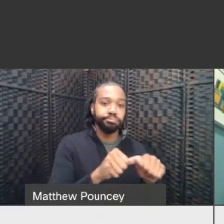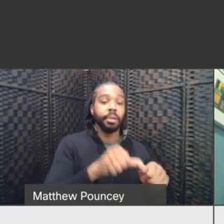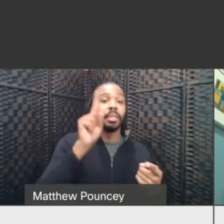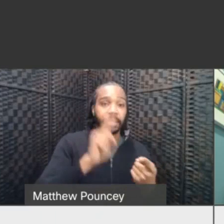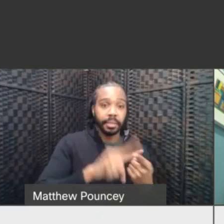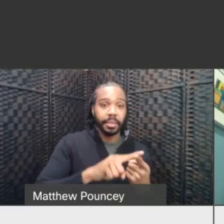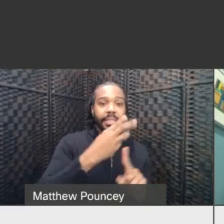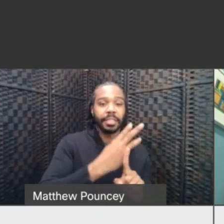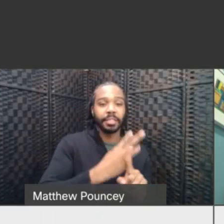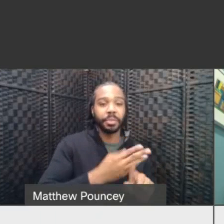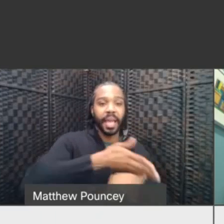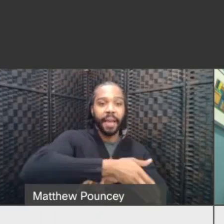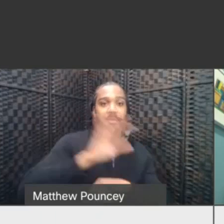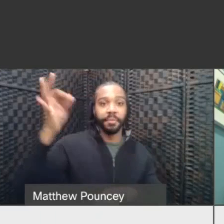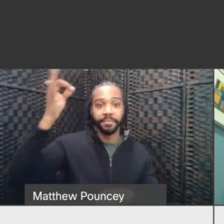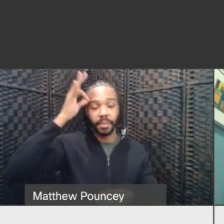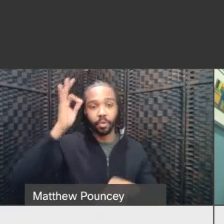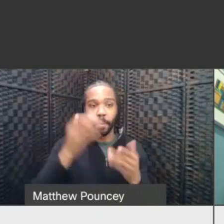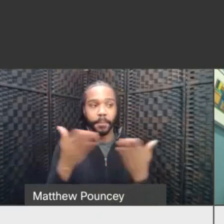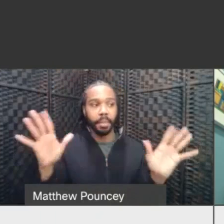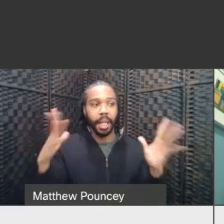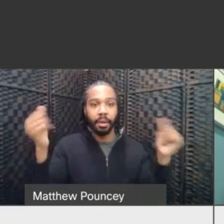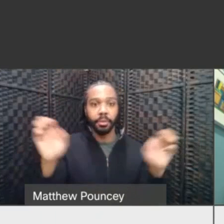federal public health emergency ends.